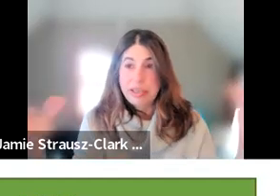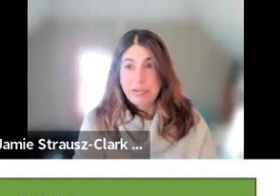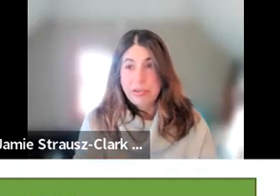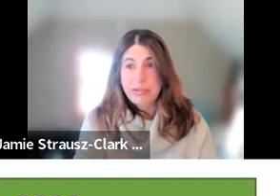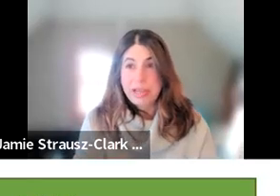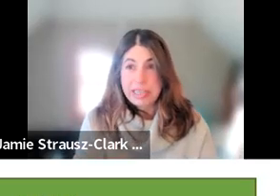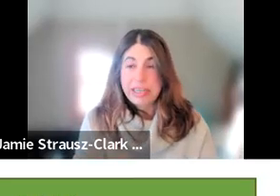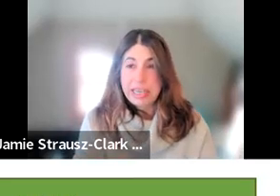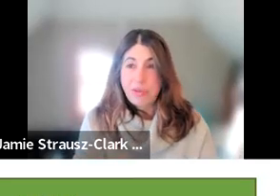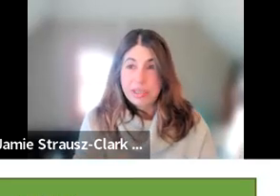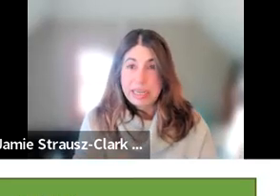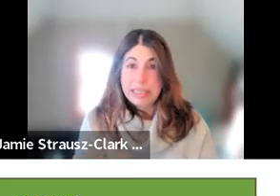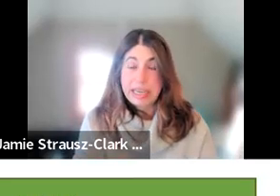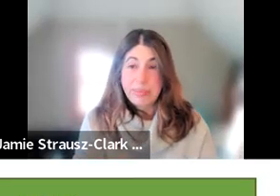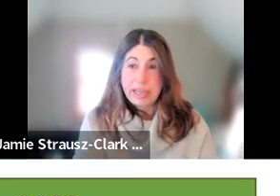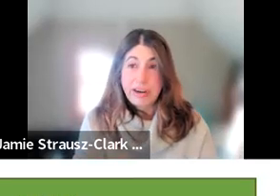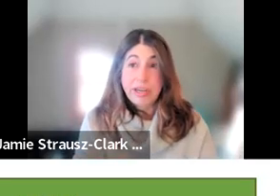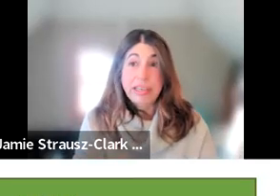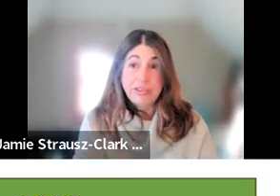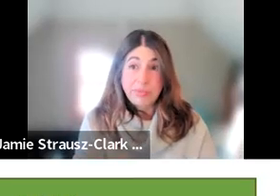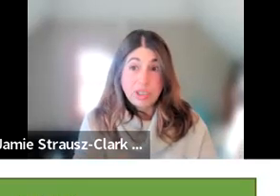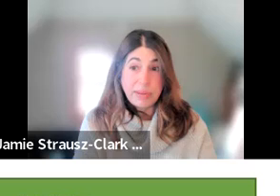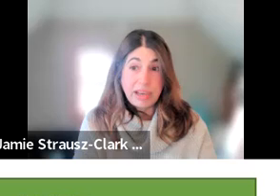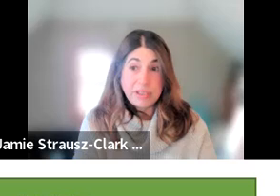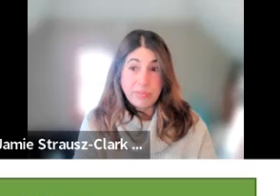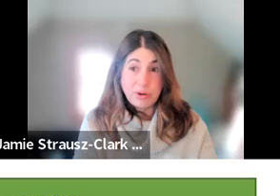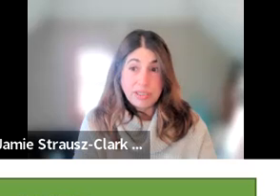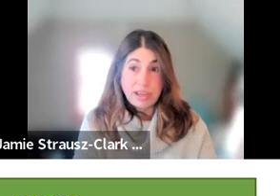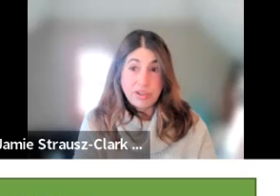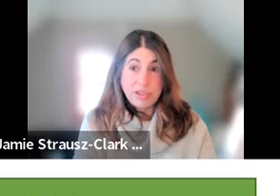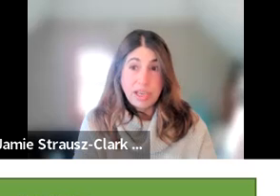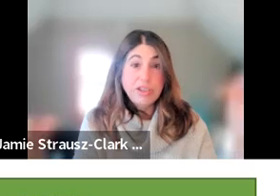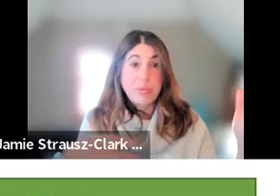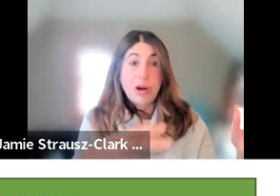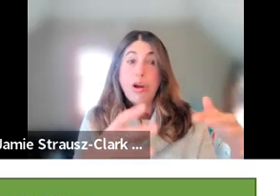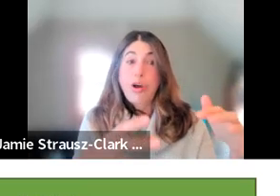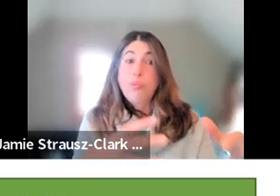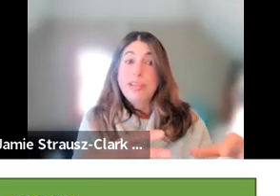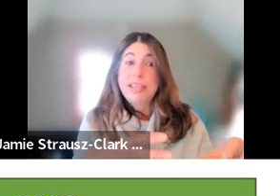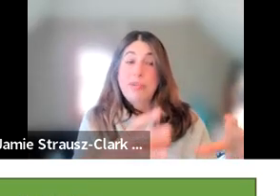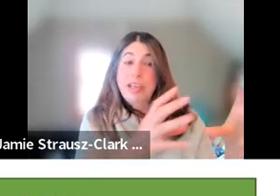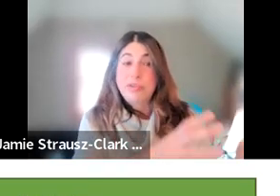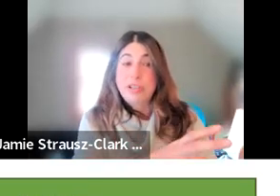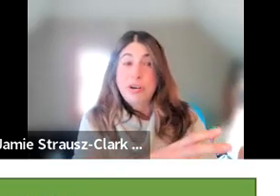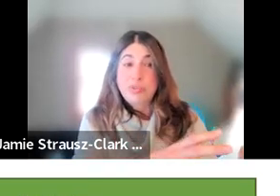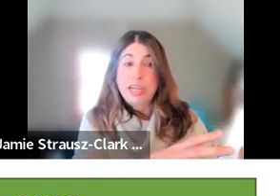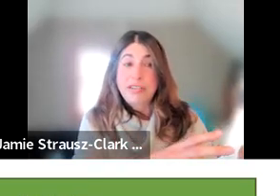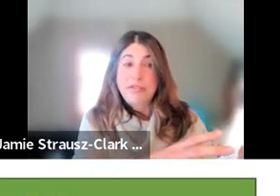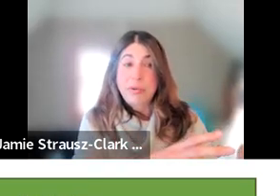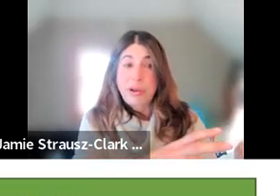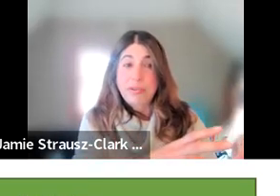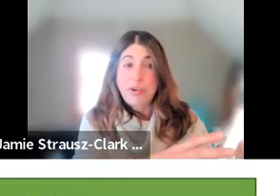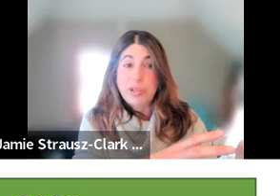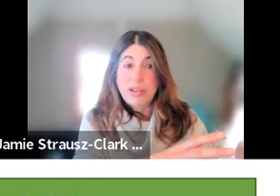that's intended to help extend the timeline here and give us more time to have these important discussions. So our hope is that we can use the March meeting